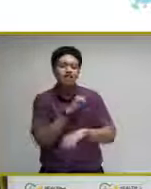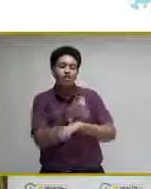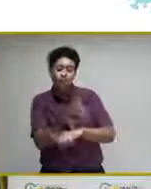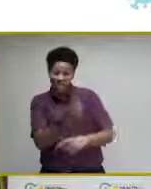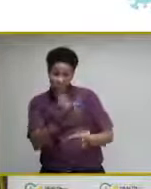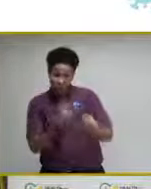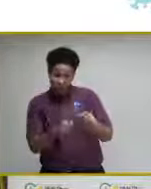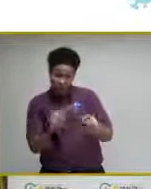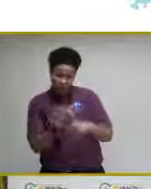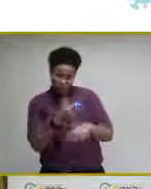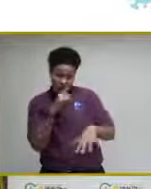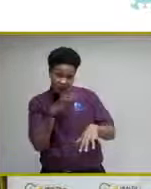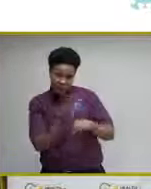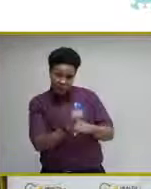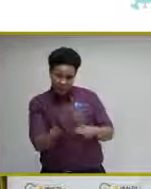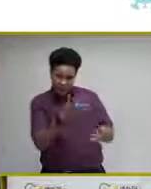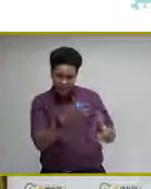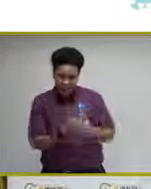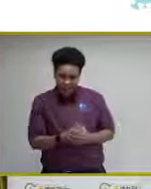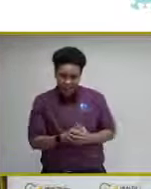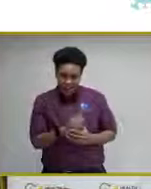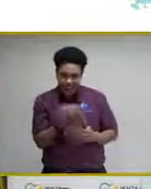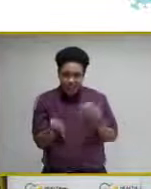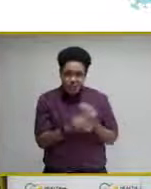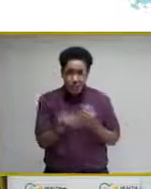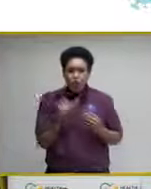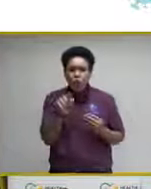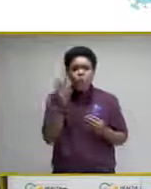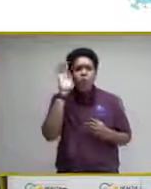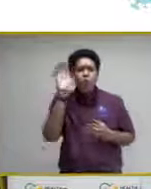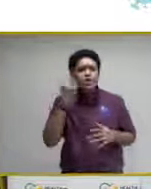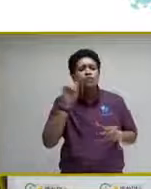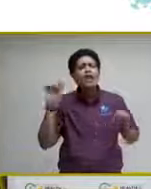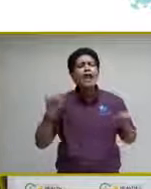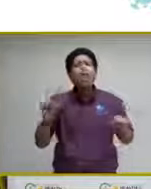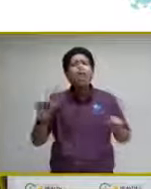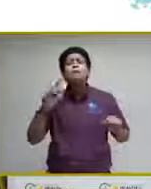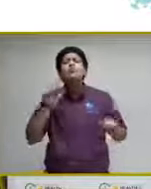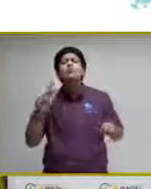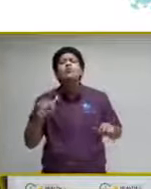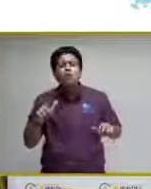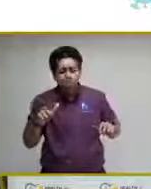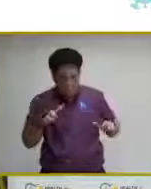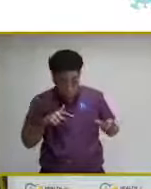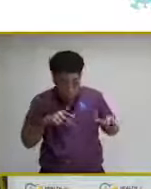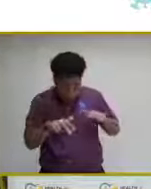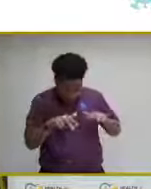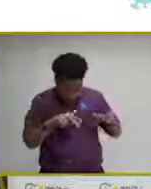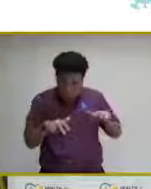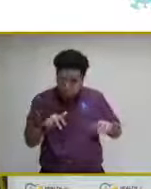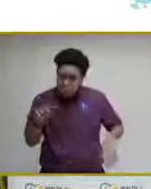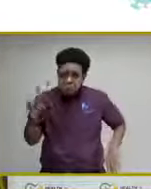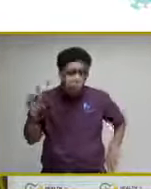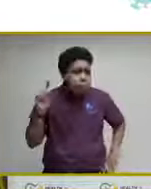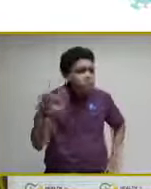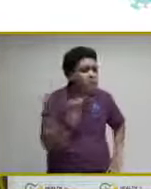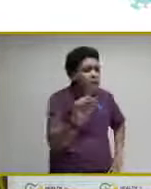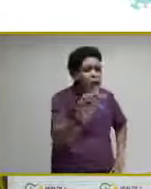and make an appointment. As well as you will be able to walk into any of our public